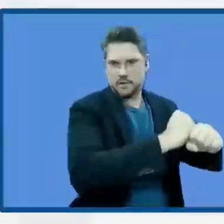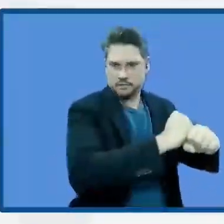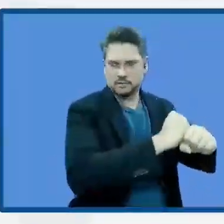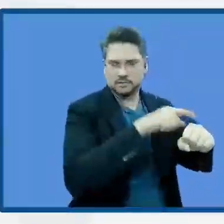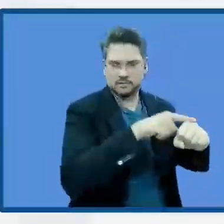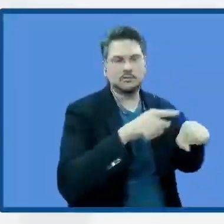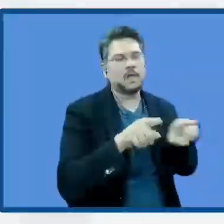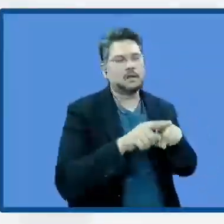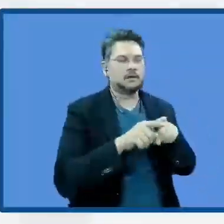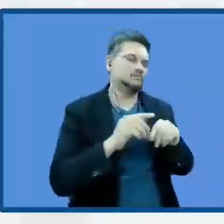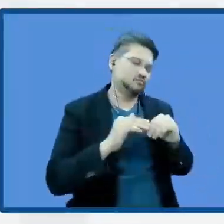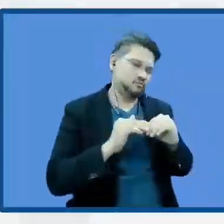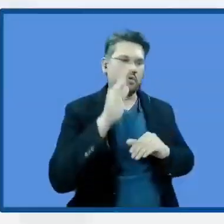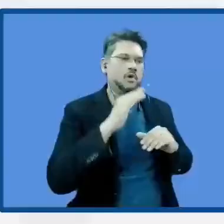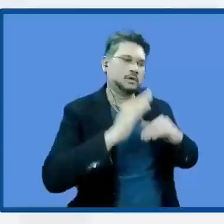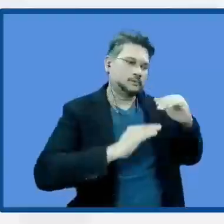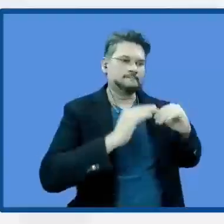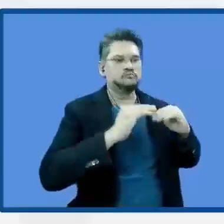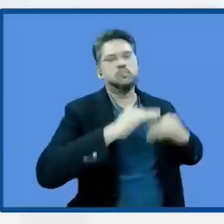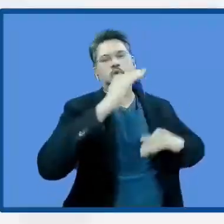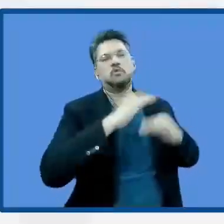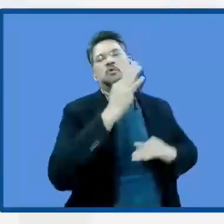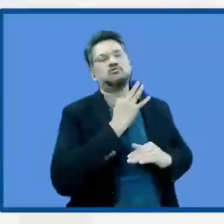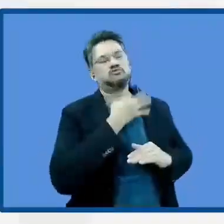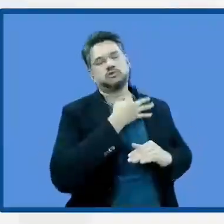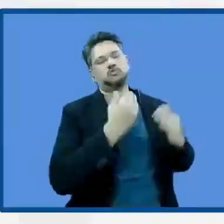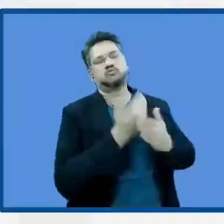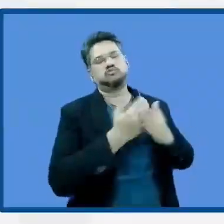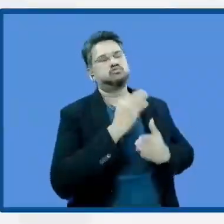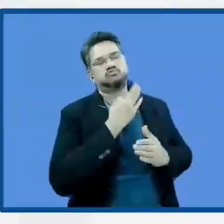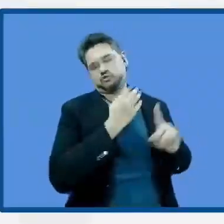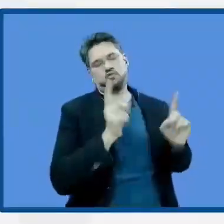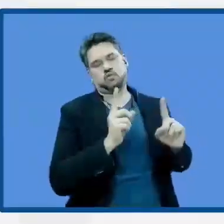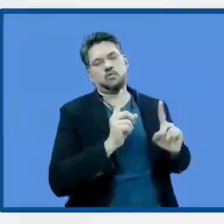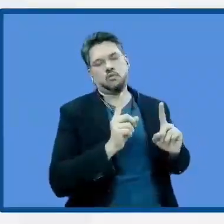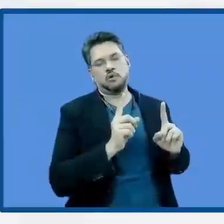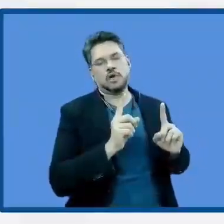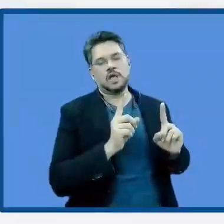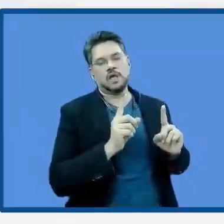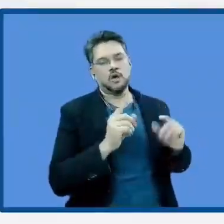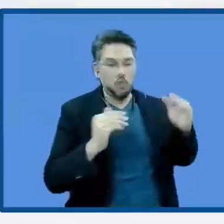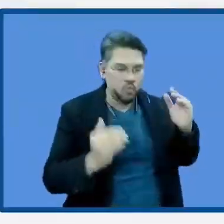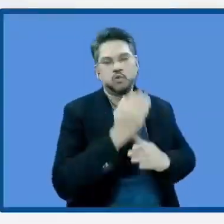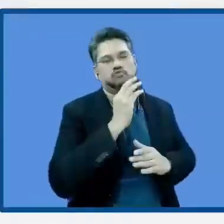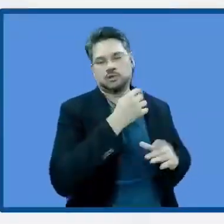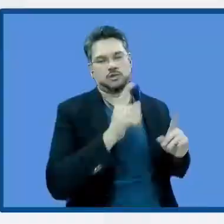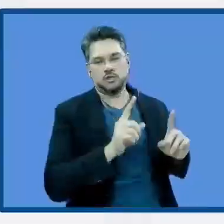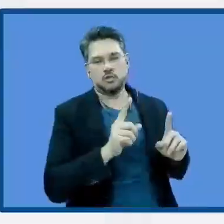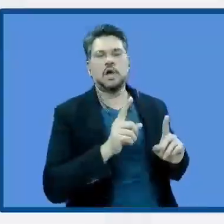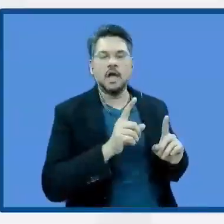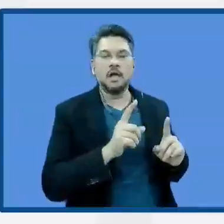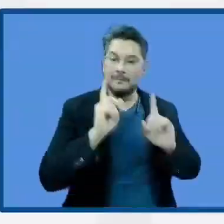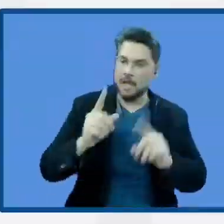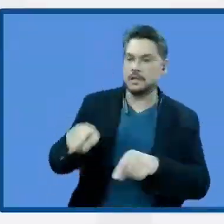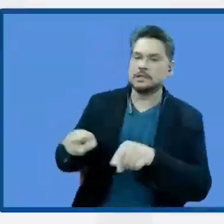build risks, new risks, not to create new risks, and to reduce existing ones. But